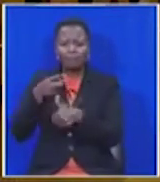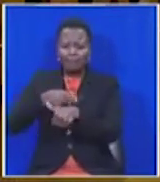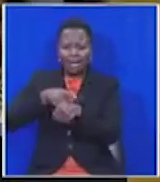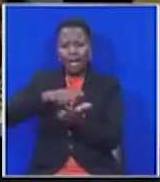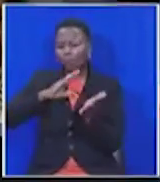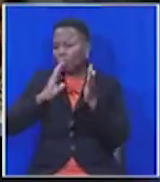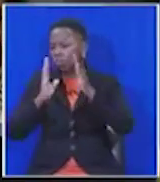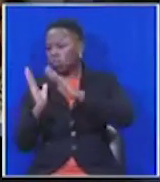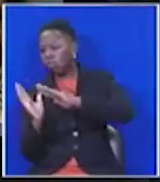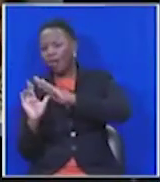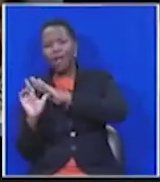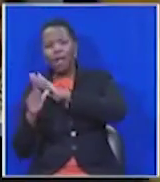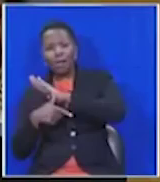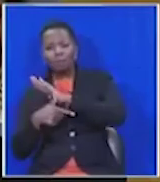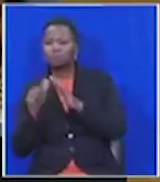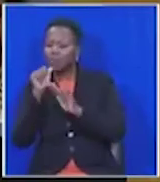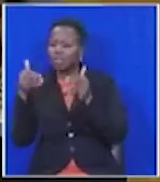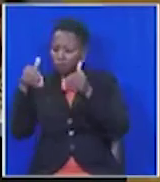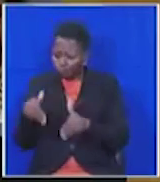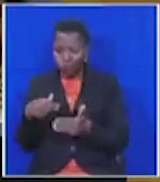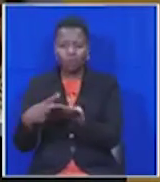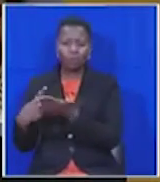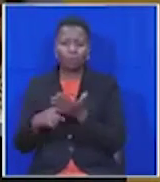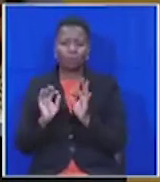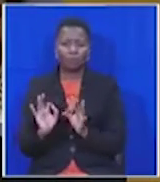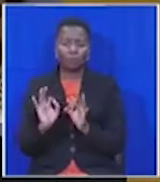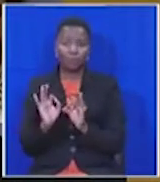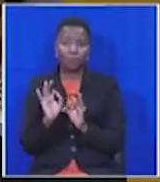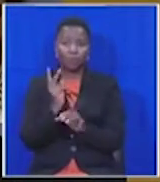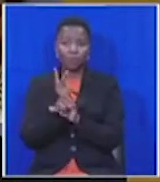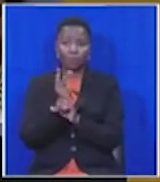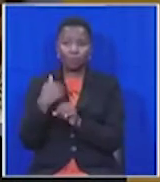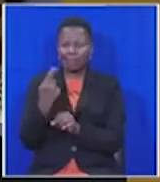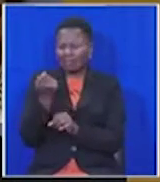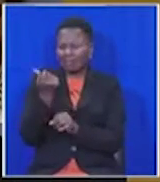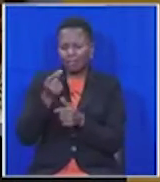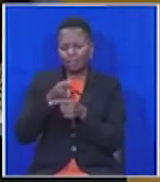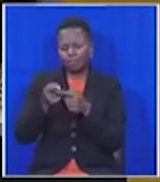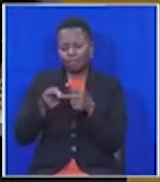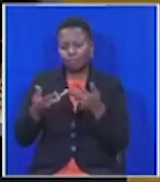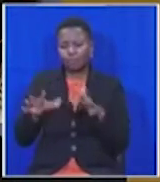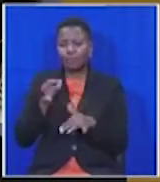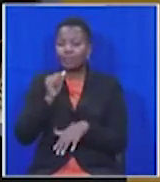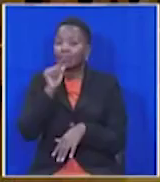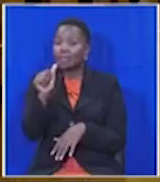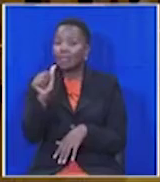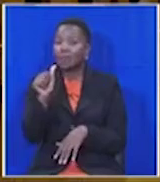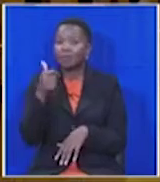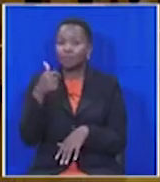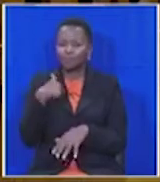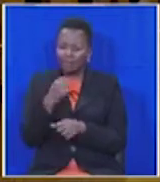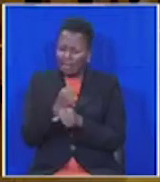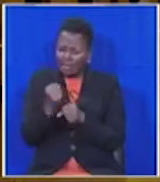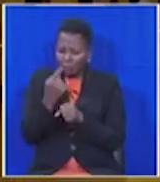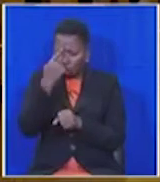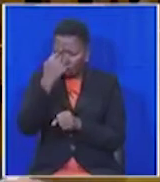but we were there and we did a job. I'd like to point out a few things. Never in my life, and